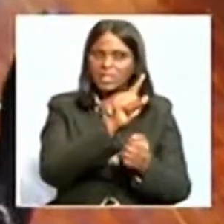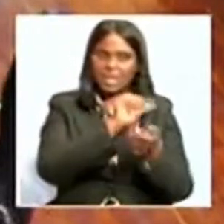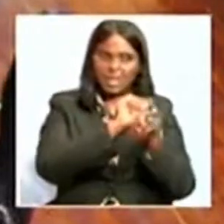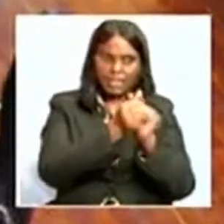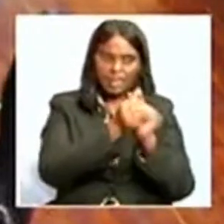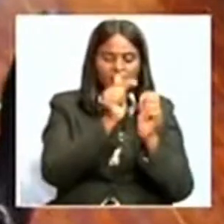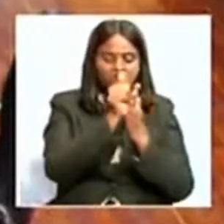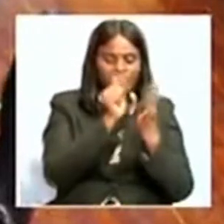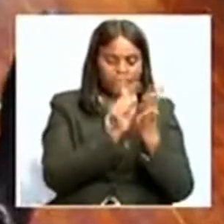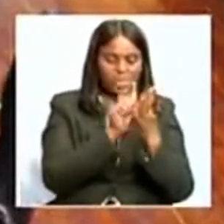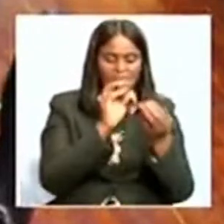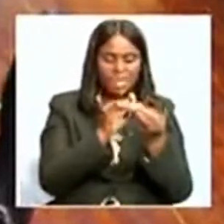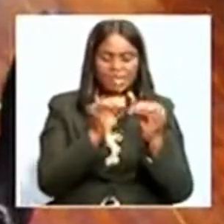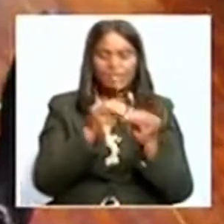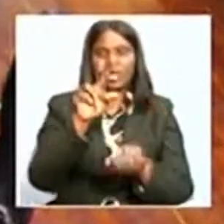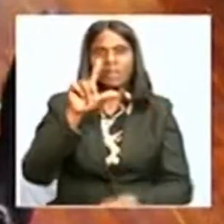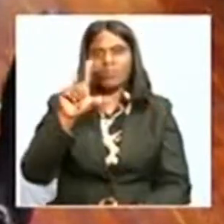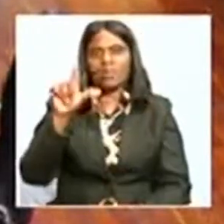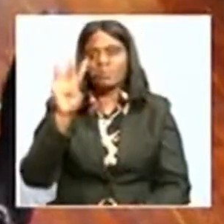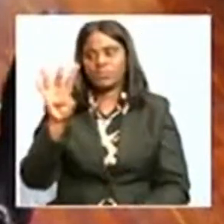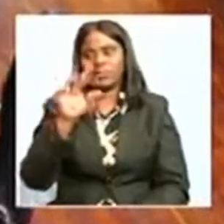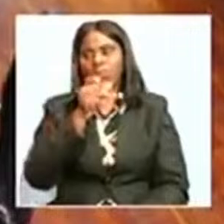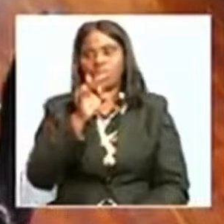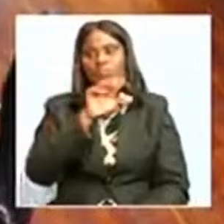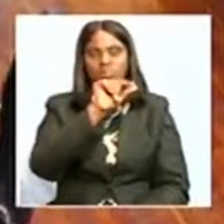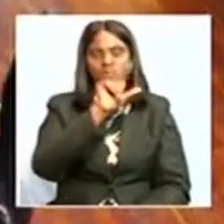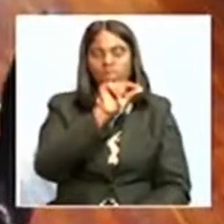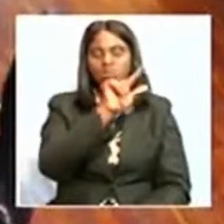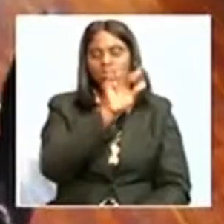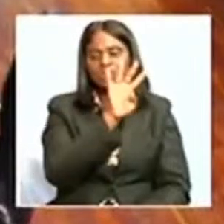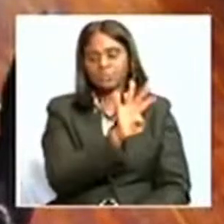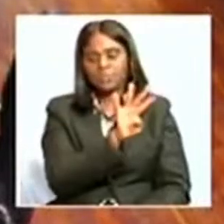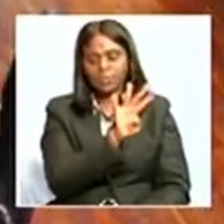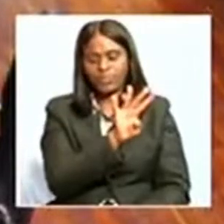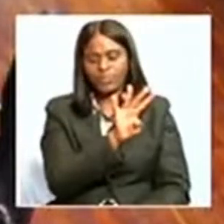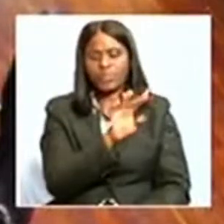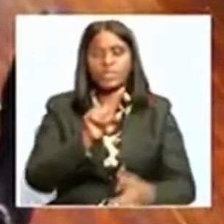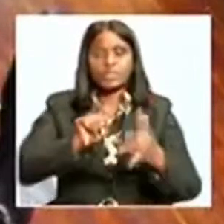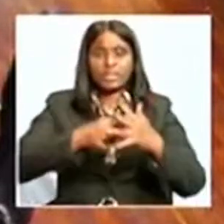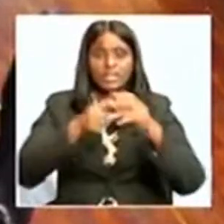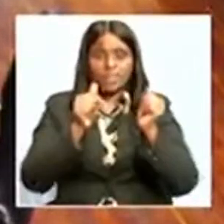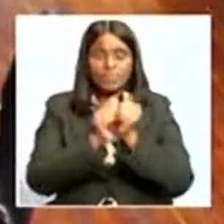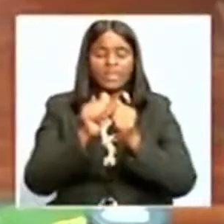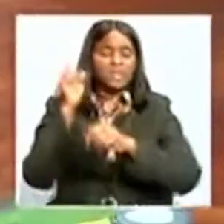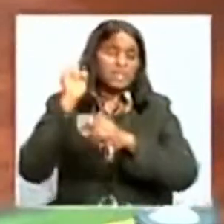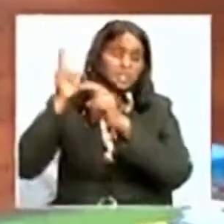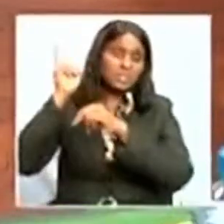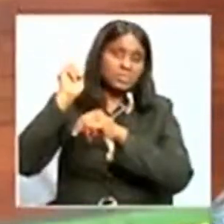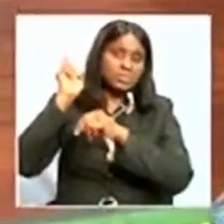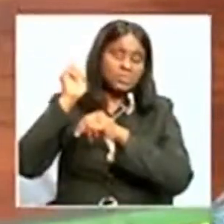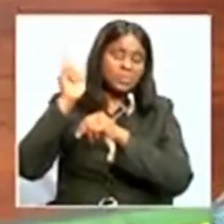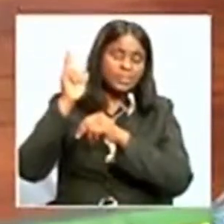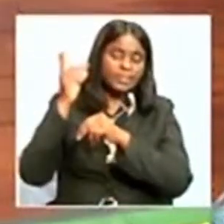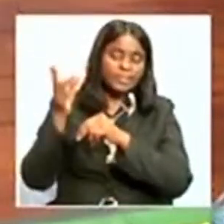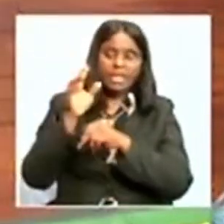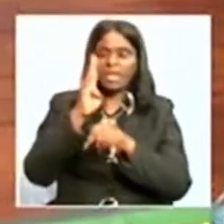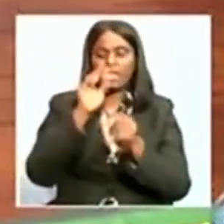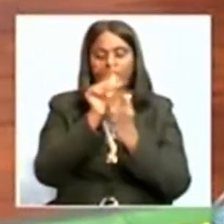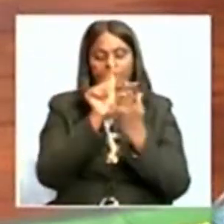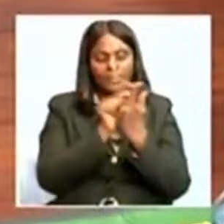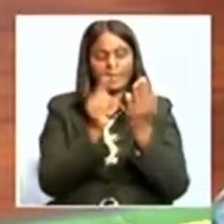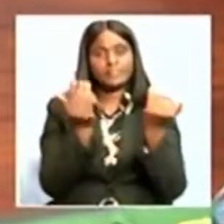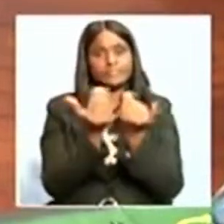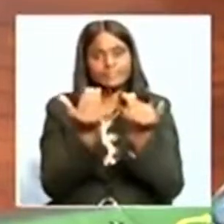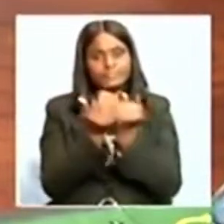Bill number 24 of 2024. Starting with the background, the bill seeks to